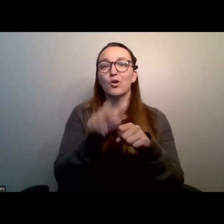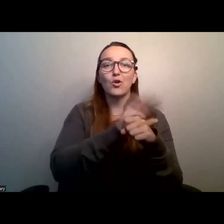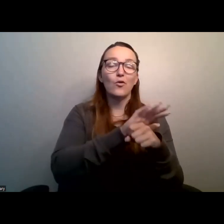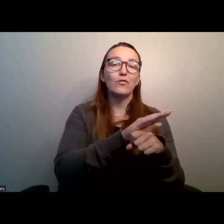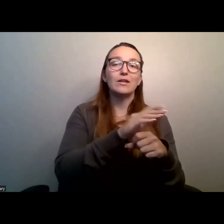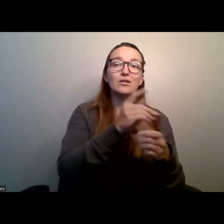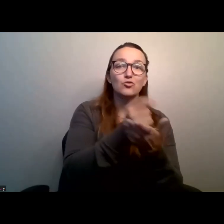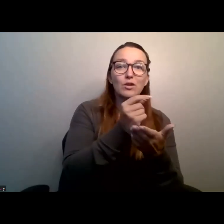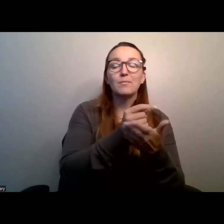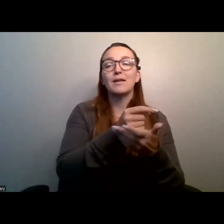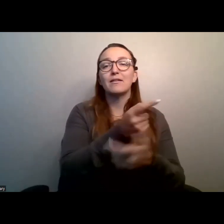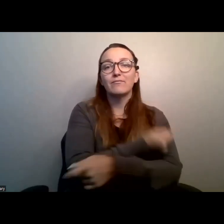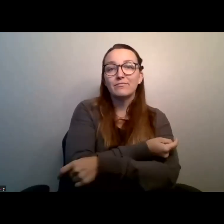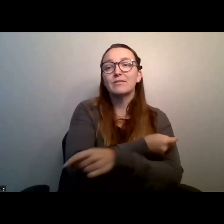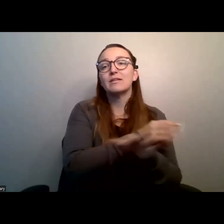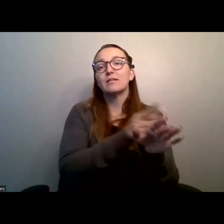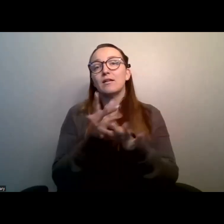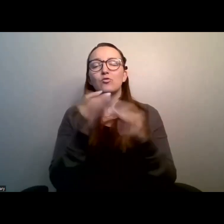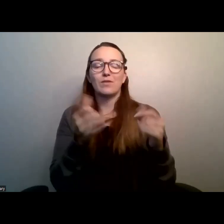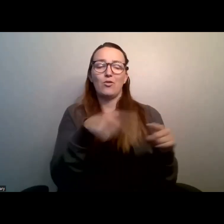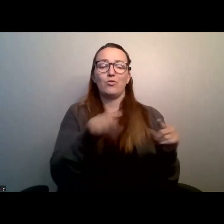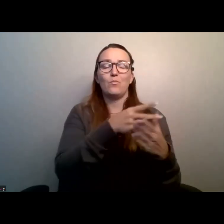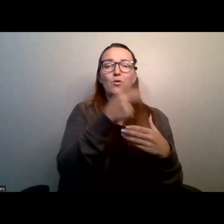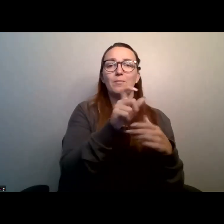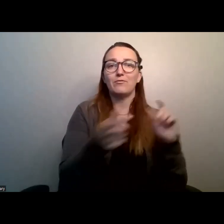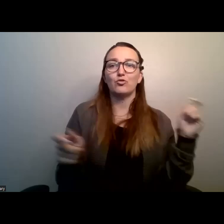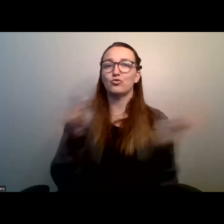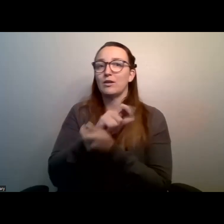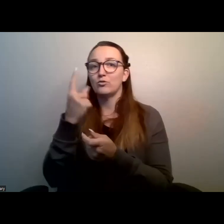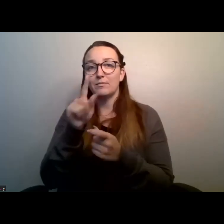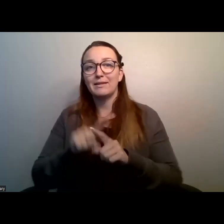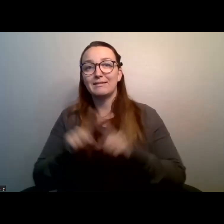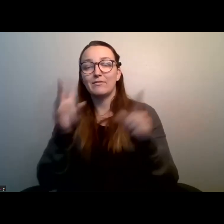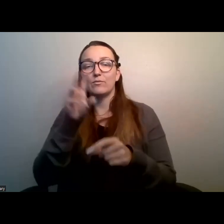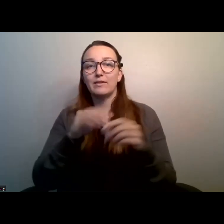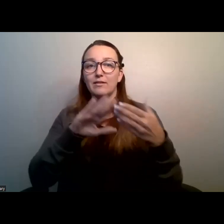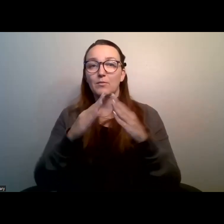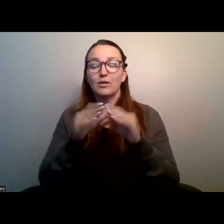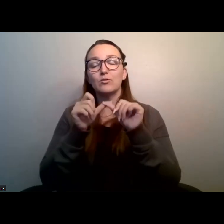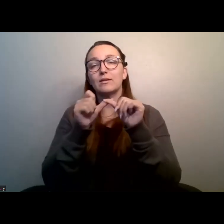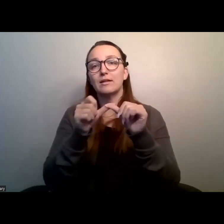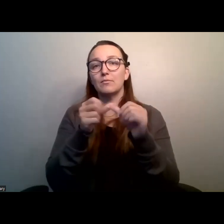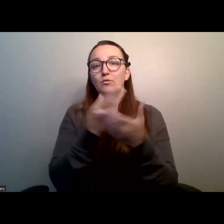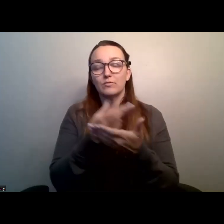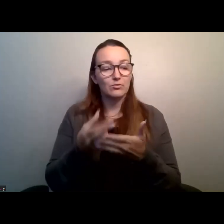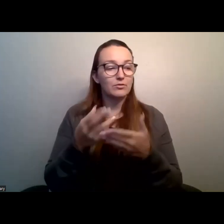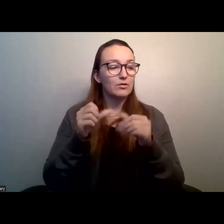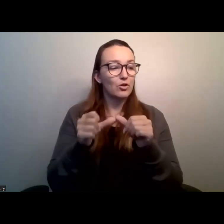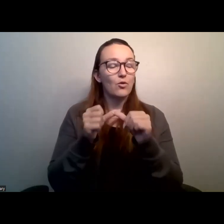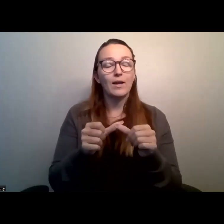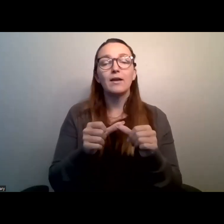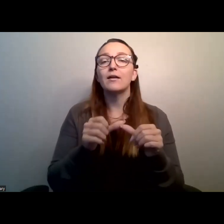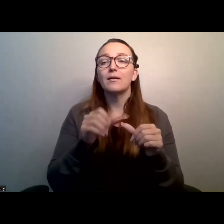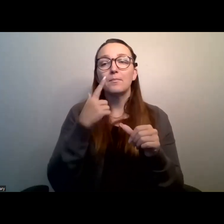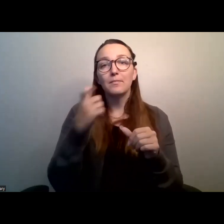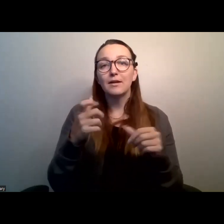vaccinations. Now those programs need to transform into something different in the community to keep those resources going, because there's nothing worse than a